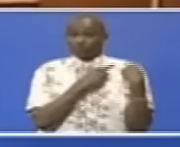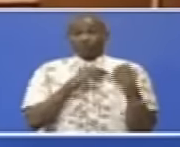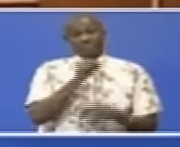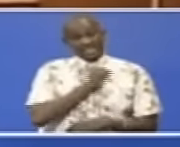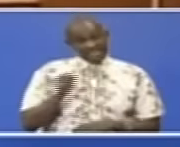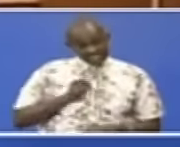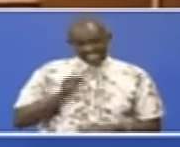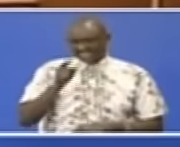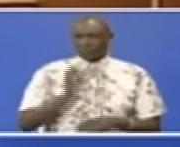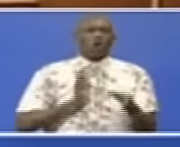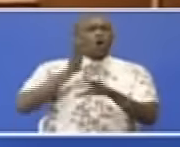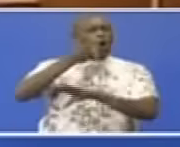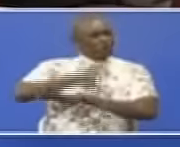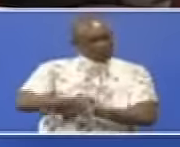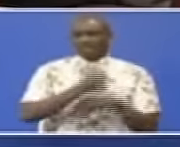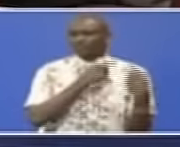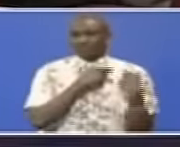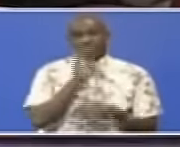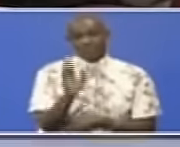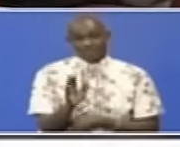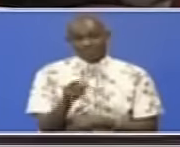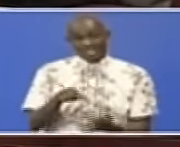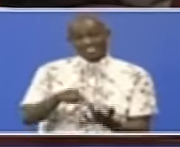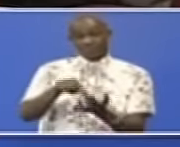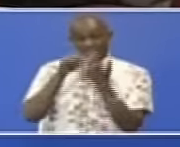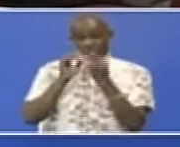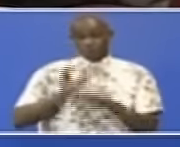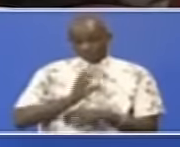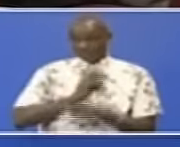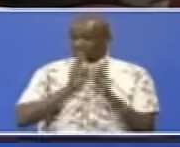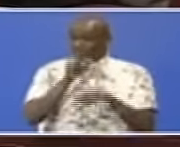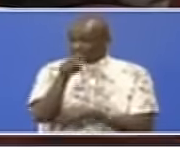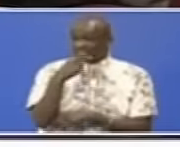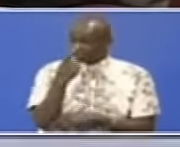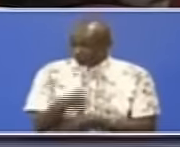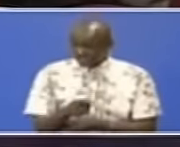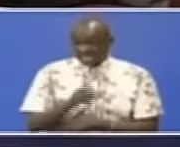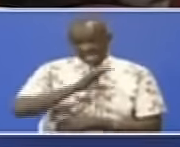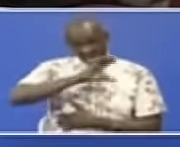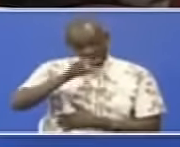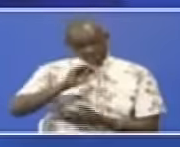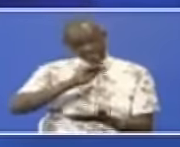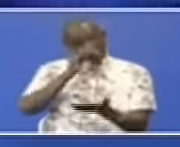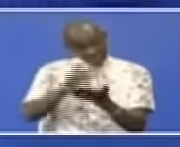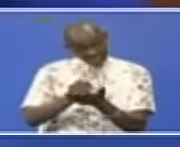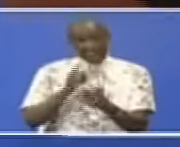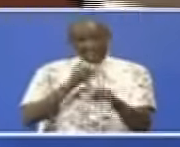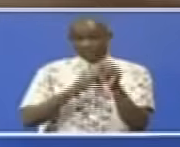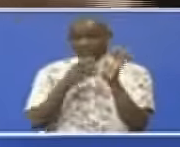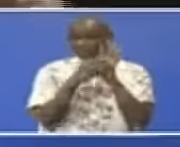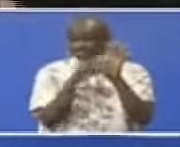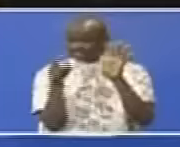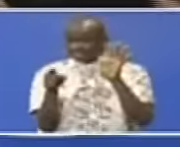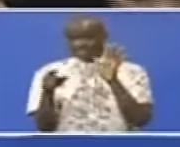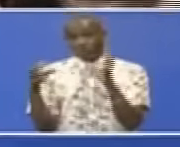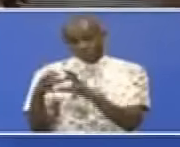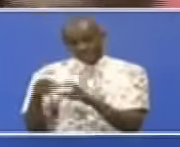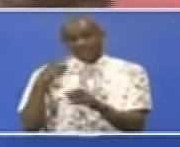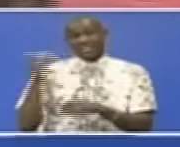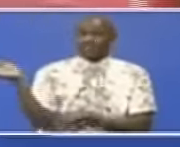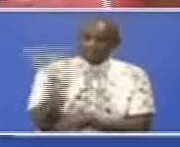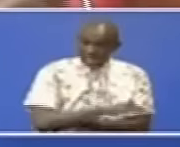gone beyond its mandate. The special committee in its report observed that the county funds that had been used in advertising the society be recovered